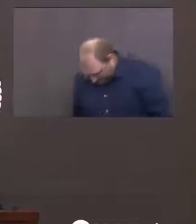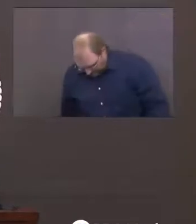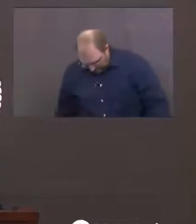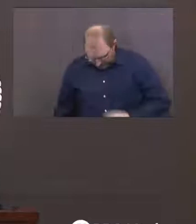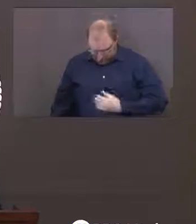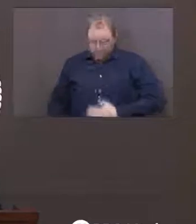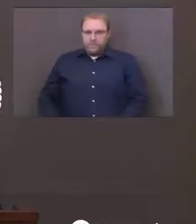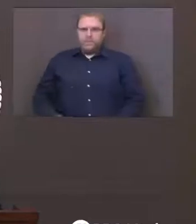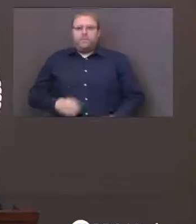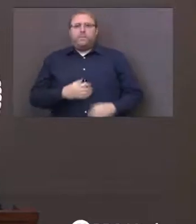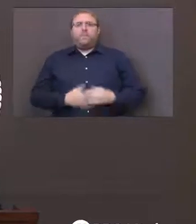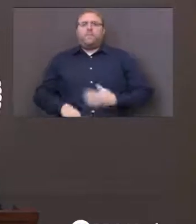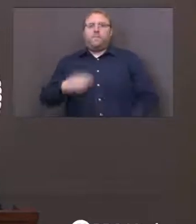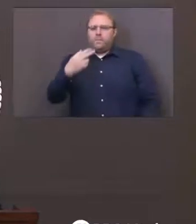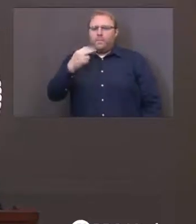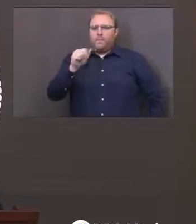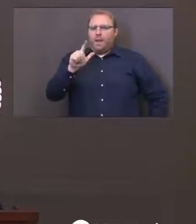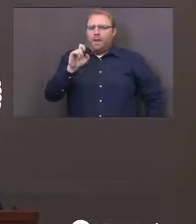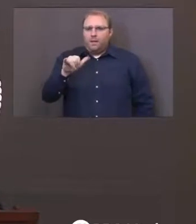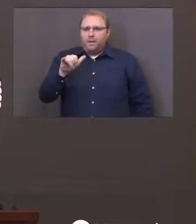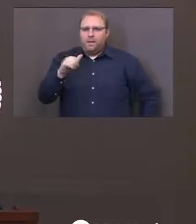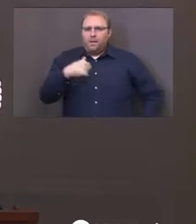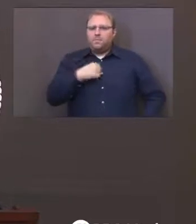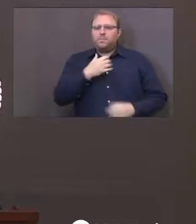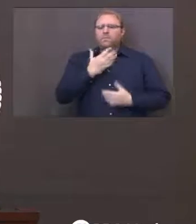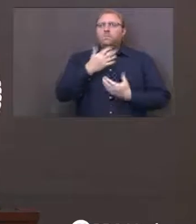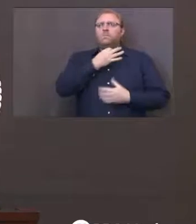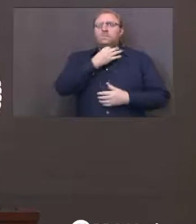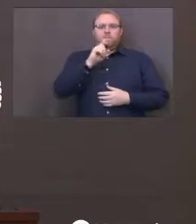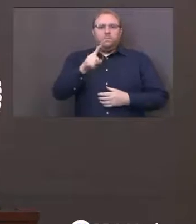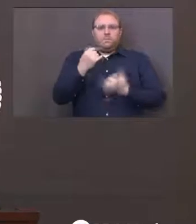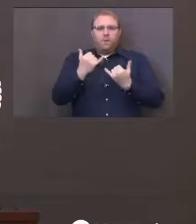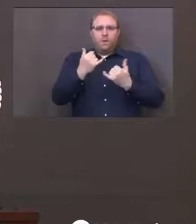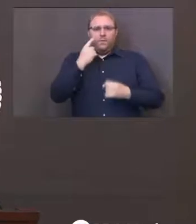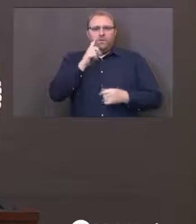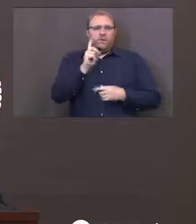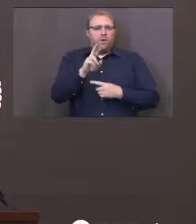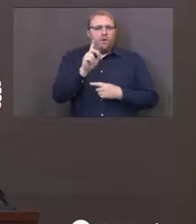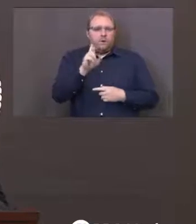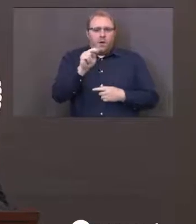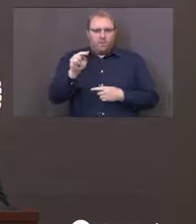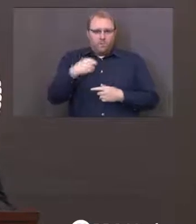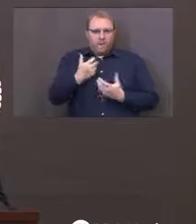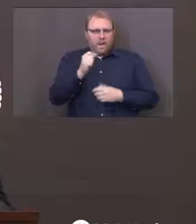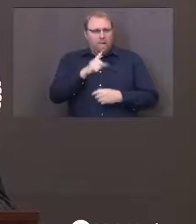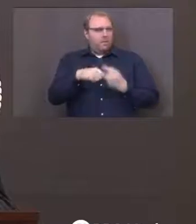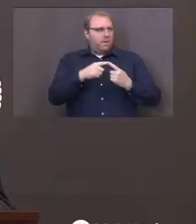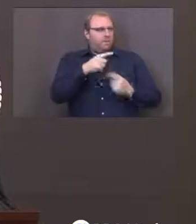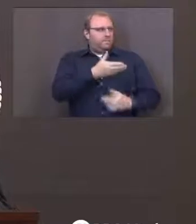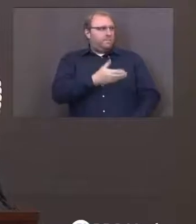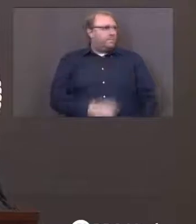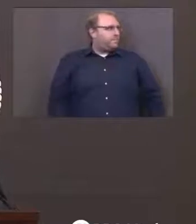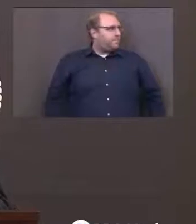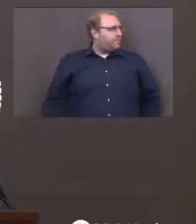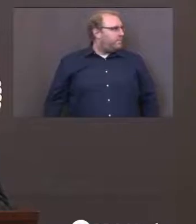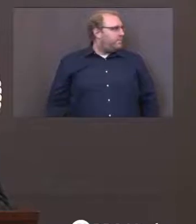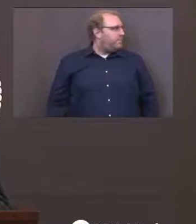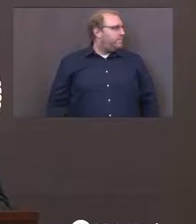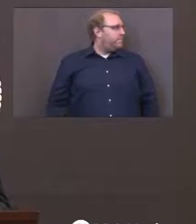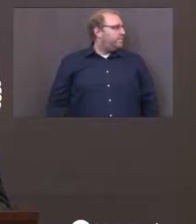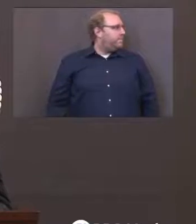Hi, this is Haley Hendricks with ABC4. My question today is for Dr. Dunn. Dr. Dunn?